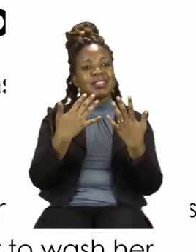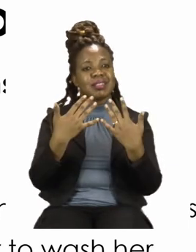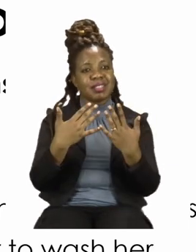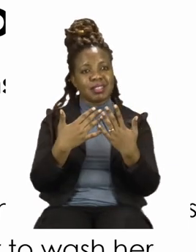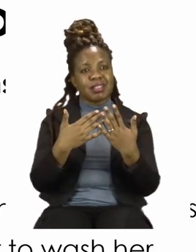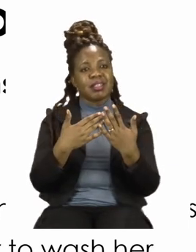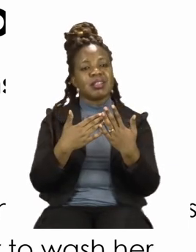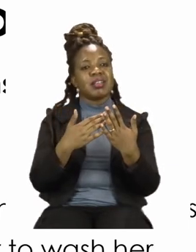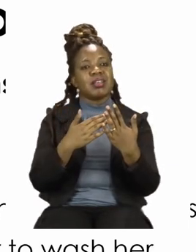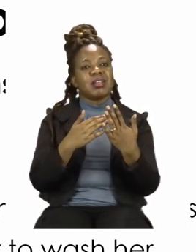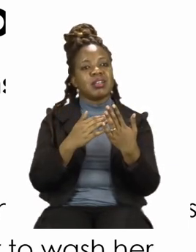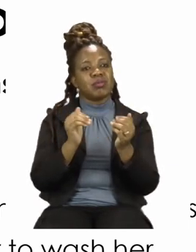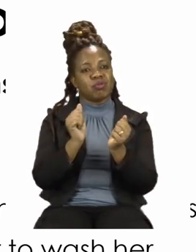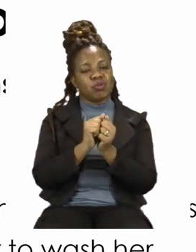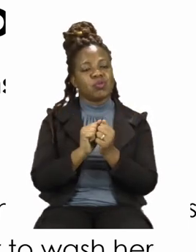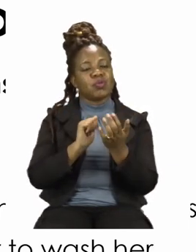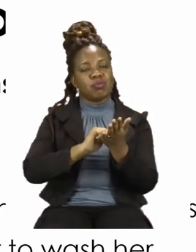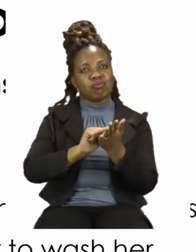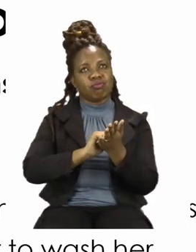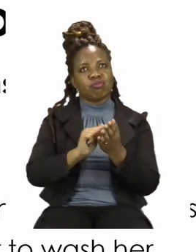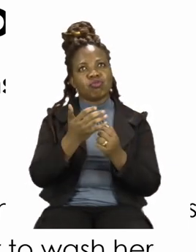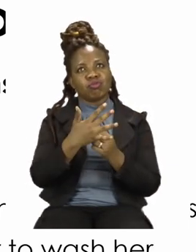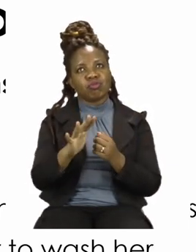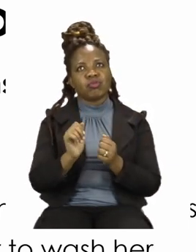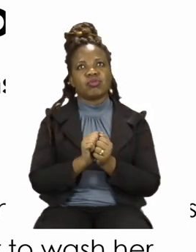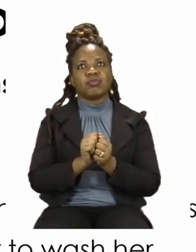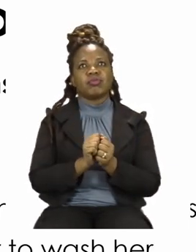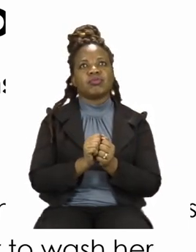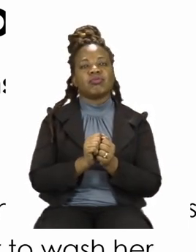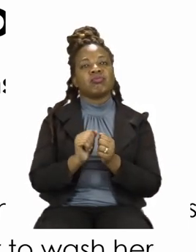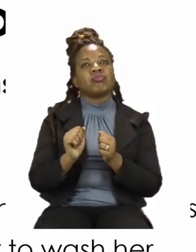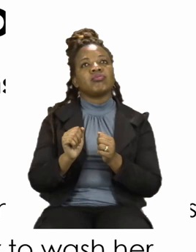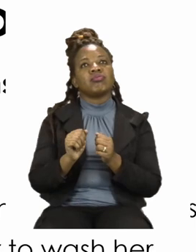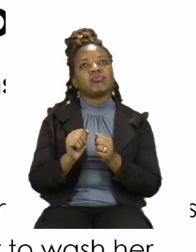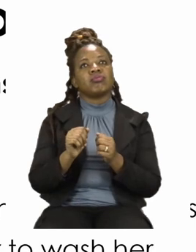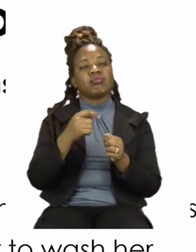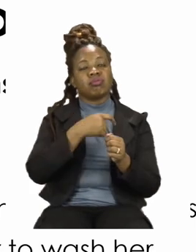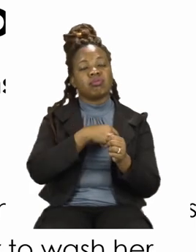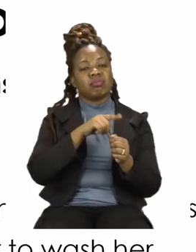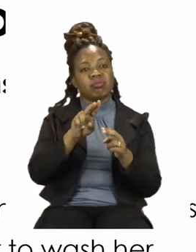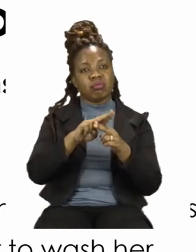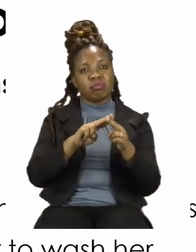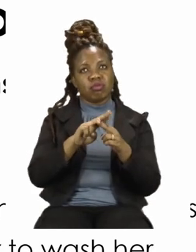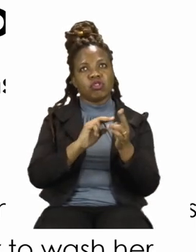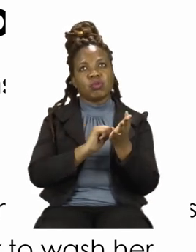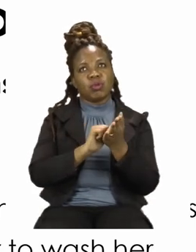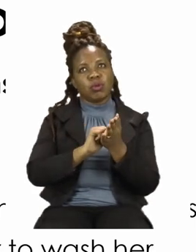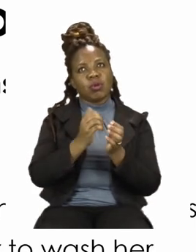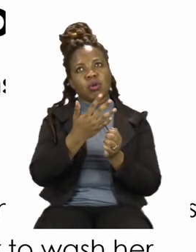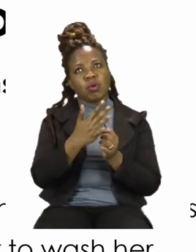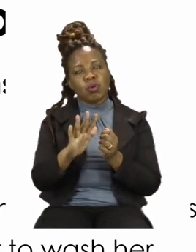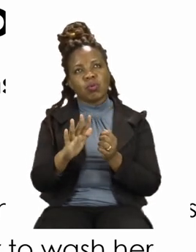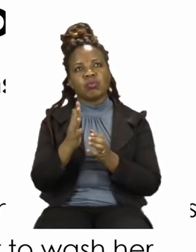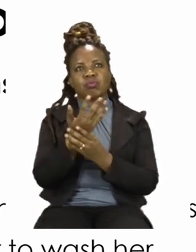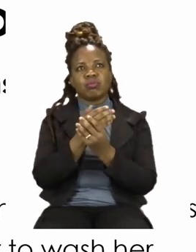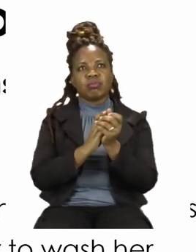She uses soap and water to wash her hands. She washes